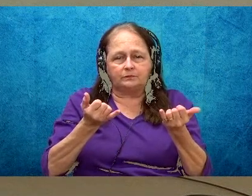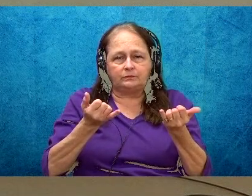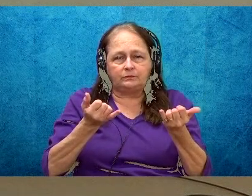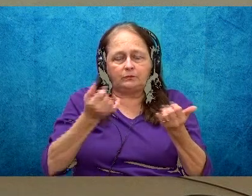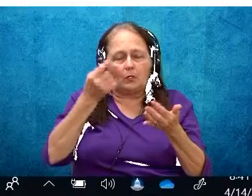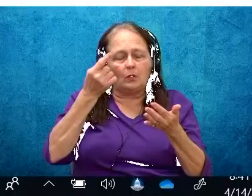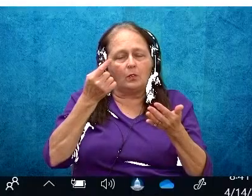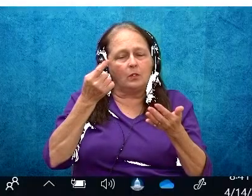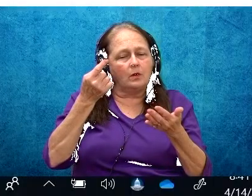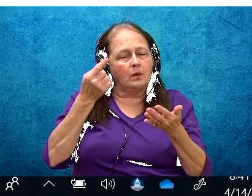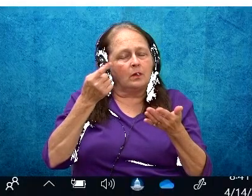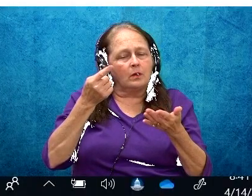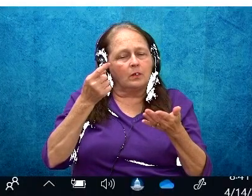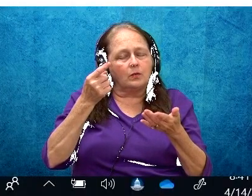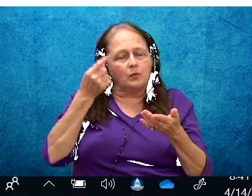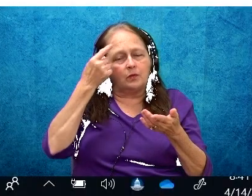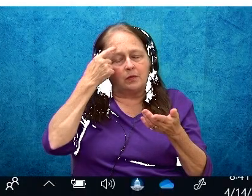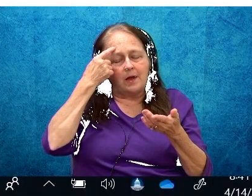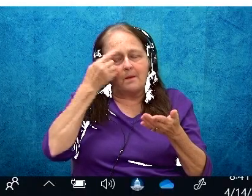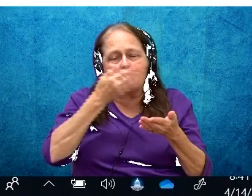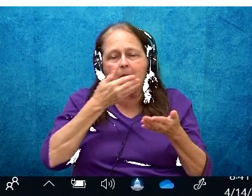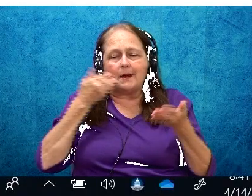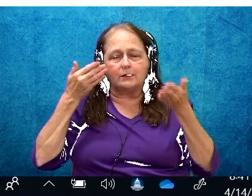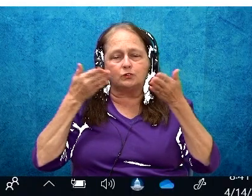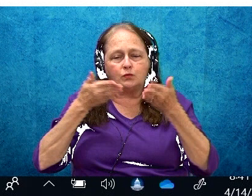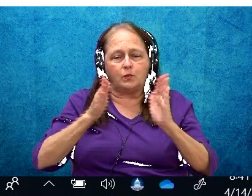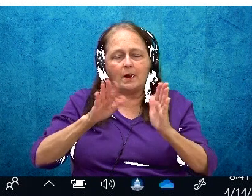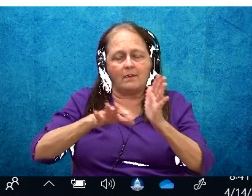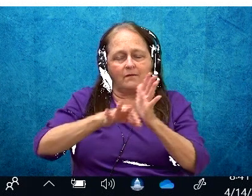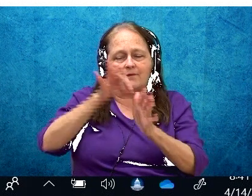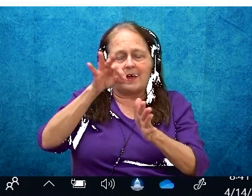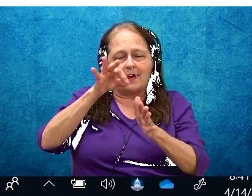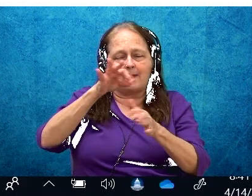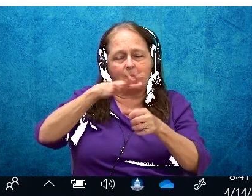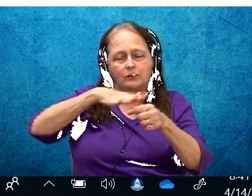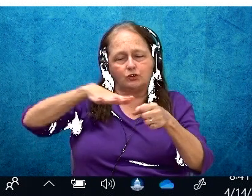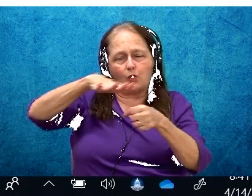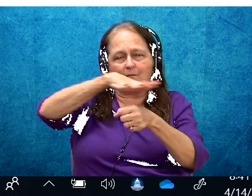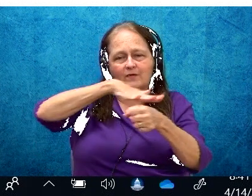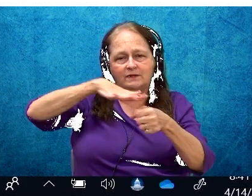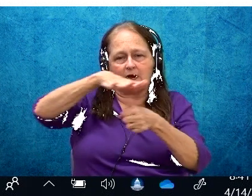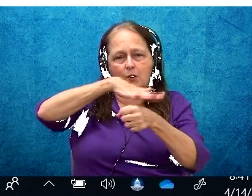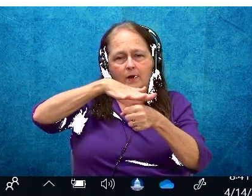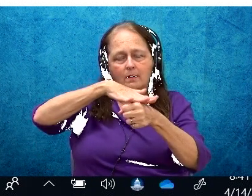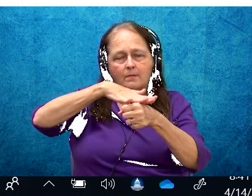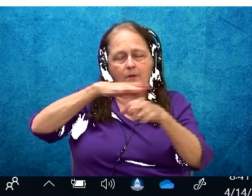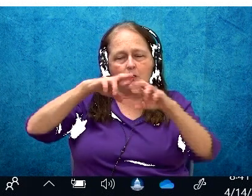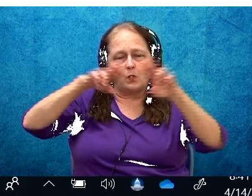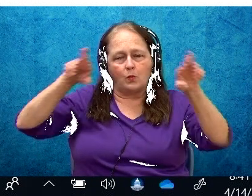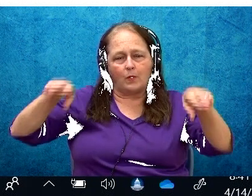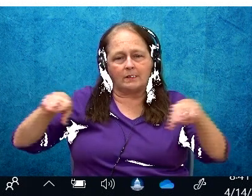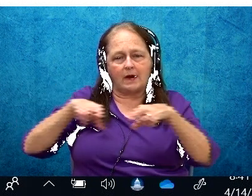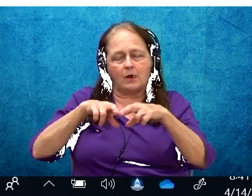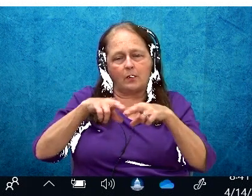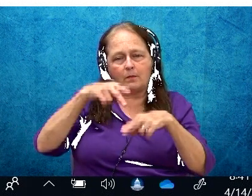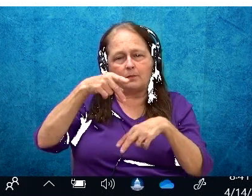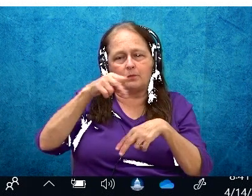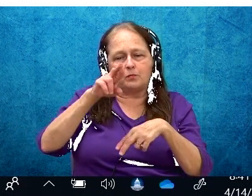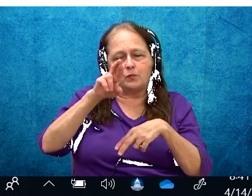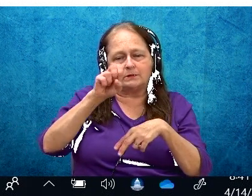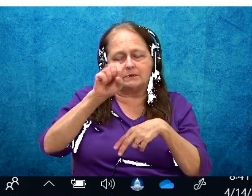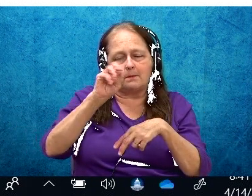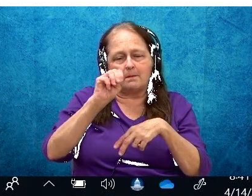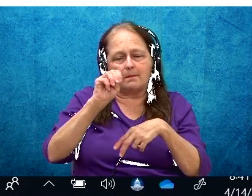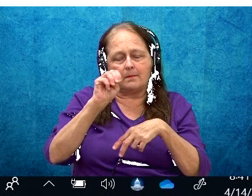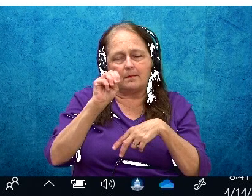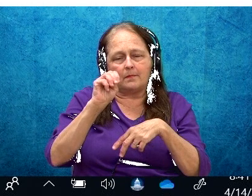what can we conclude is the best way to find the surface area of a rectangular prism? Okay, first of